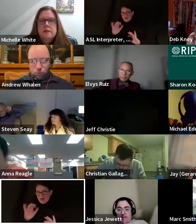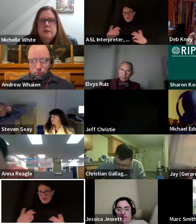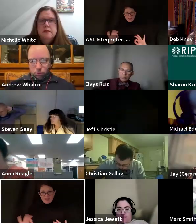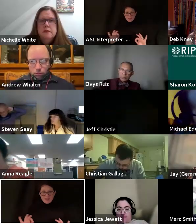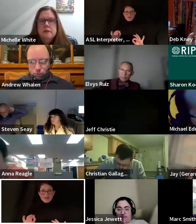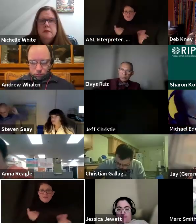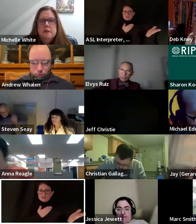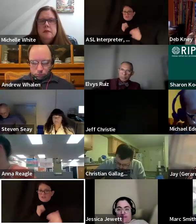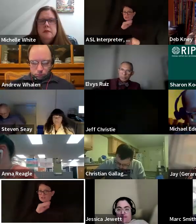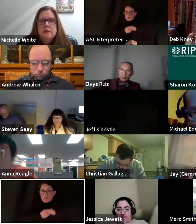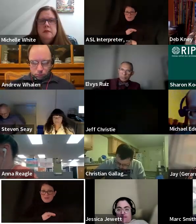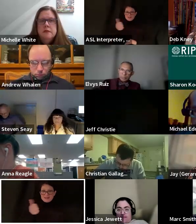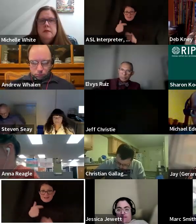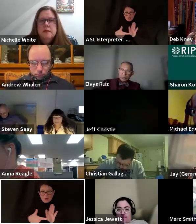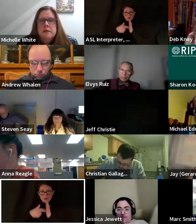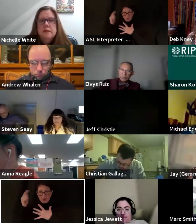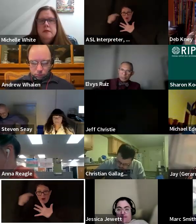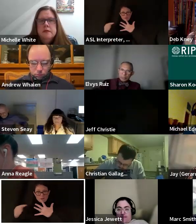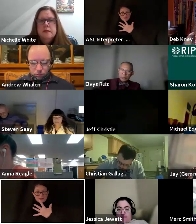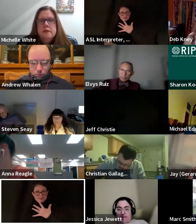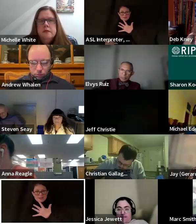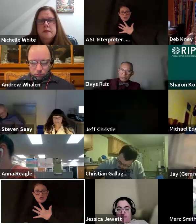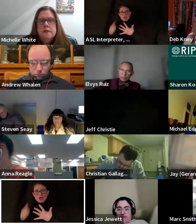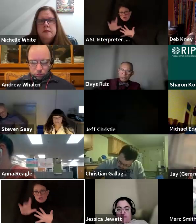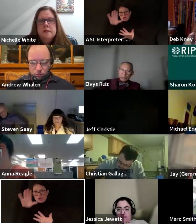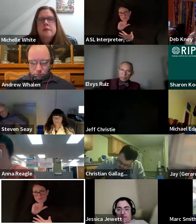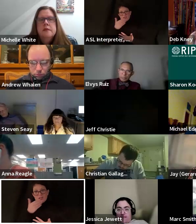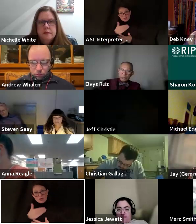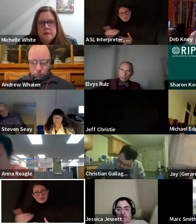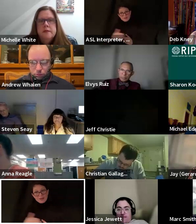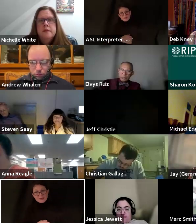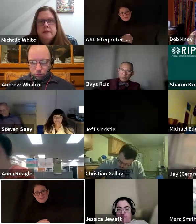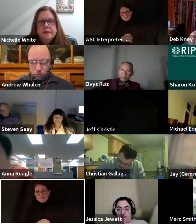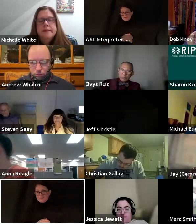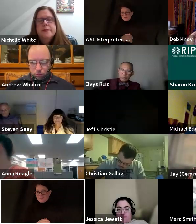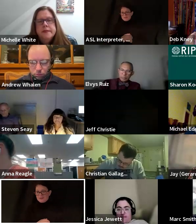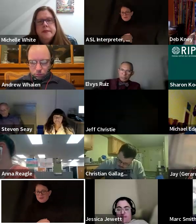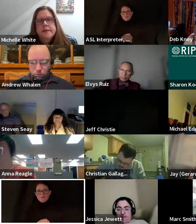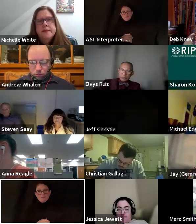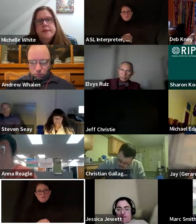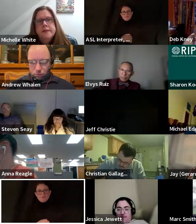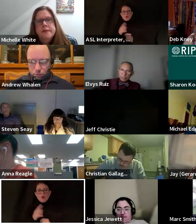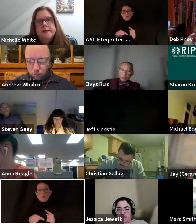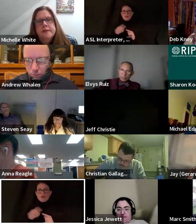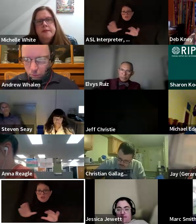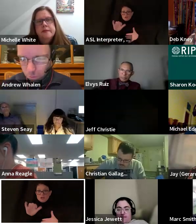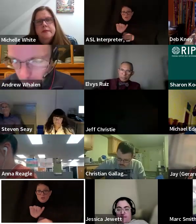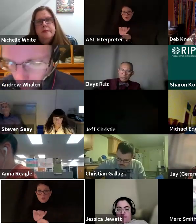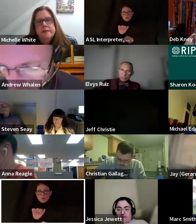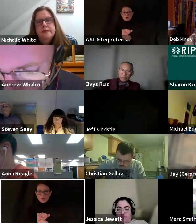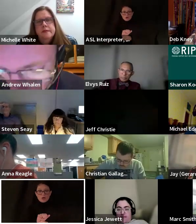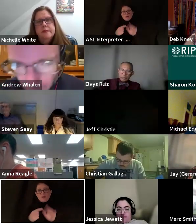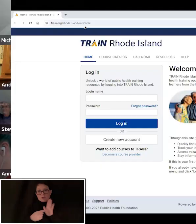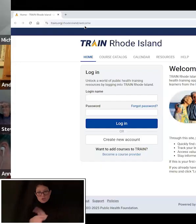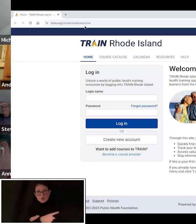aren't meeting those 10 requirements, you're missing out on some good stuff. So when you do it, I'm just going to show